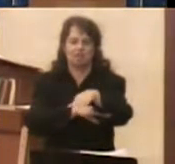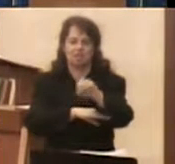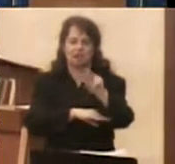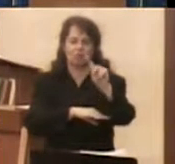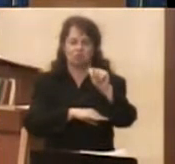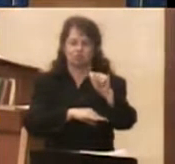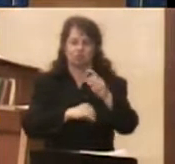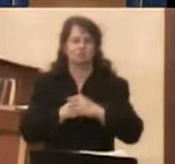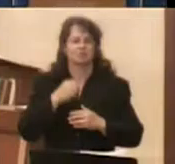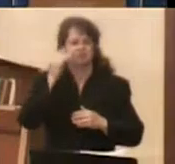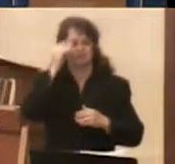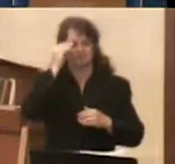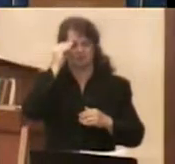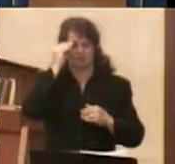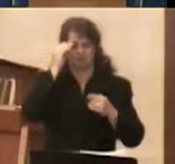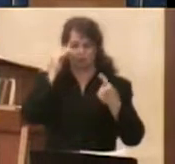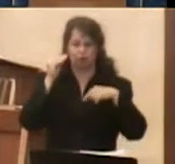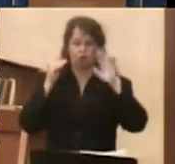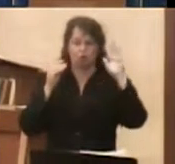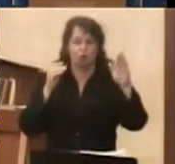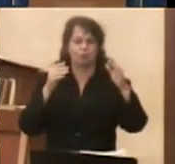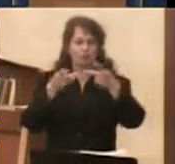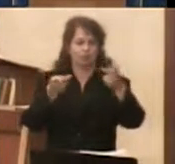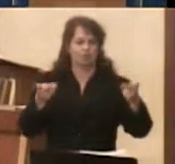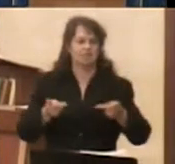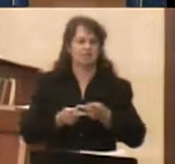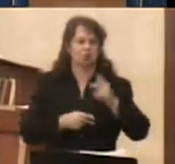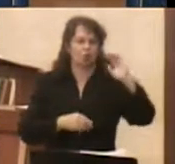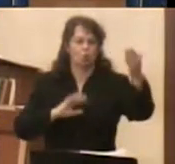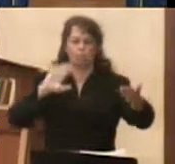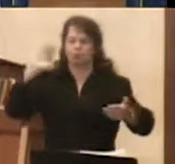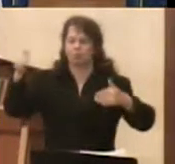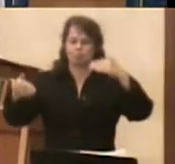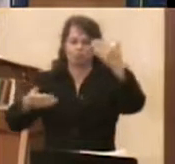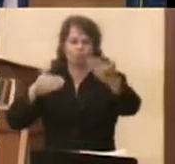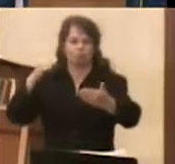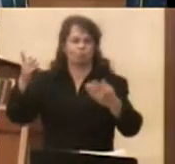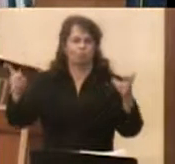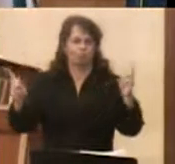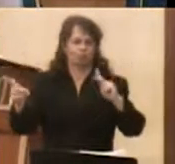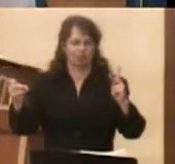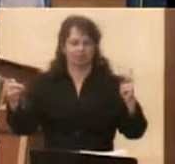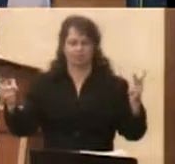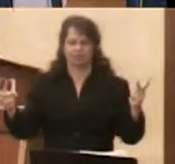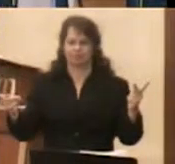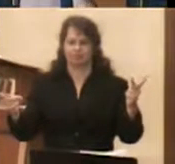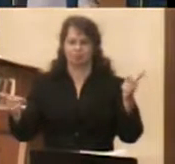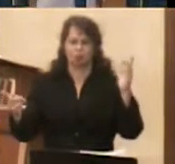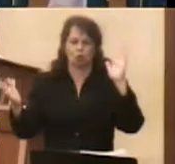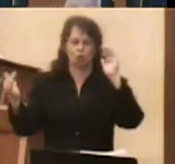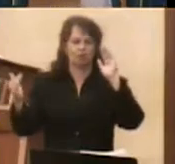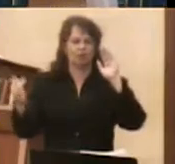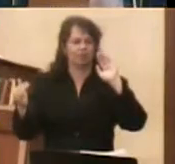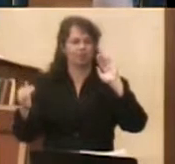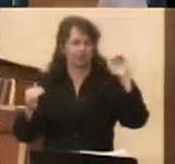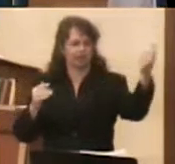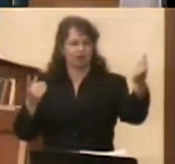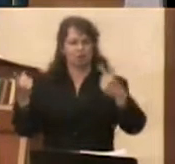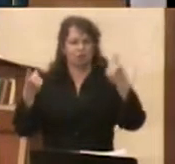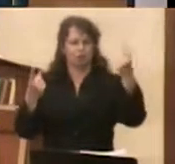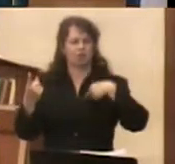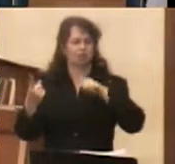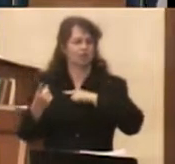door that we are a place that is welcoming to them too, and we hope to come to them with hospitality and kindness as